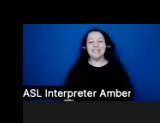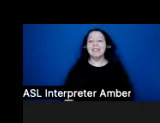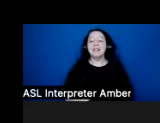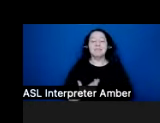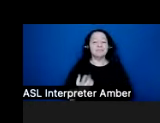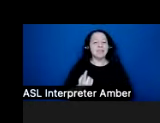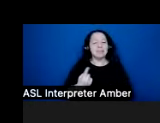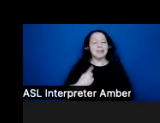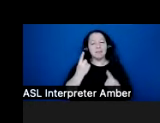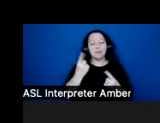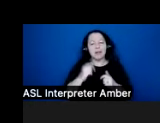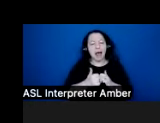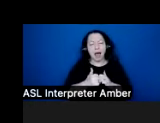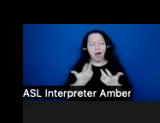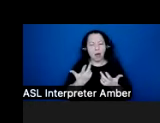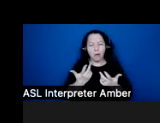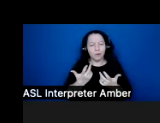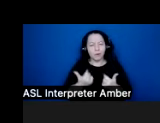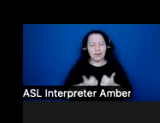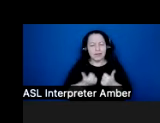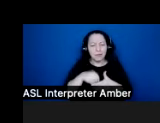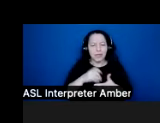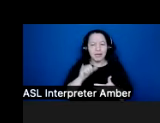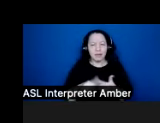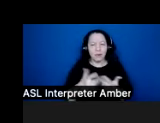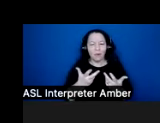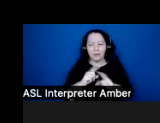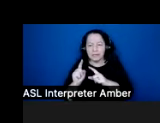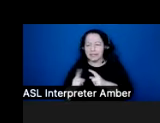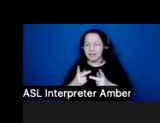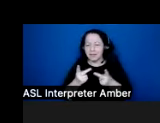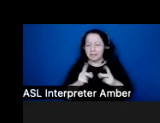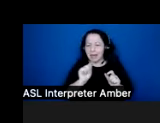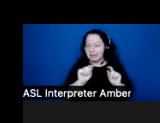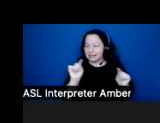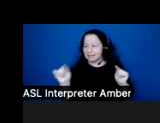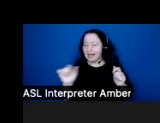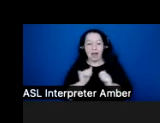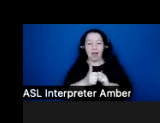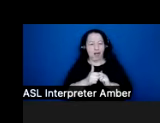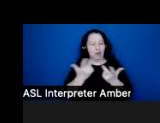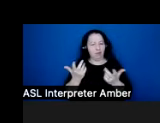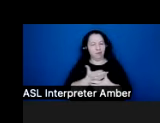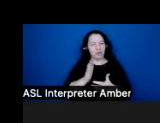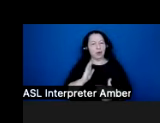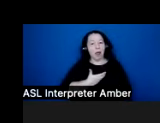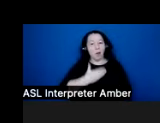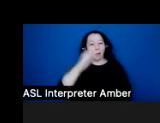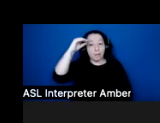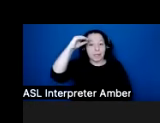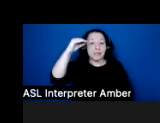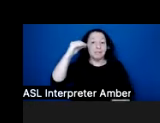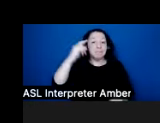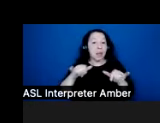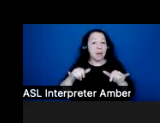is how do we navigate those spaces, right? Like, how do we voice our opinions while also being respectful